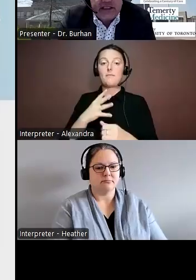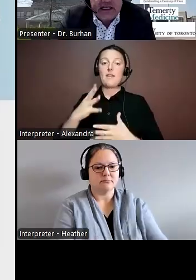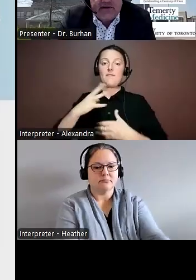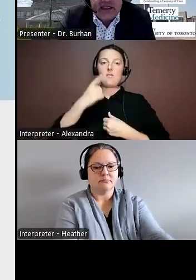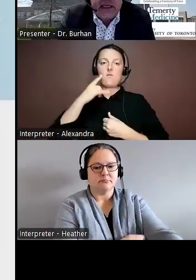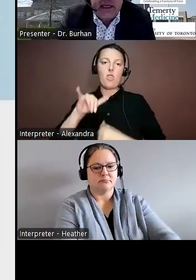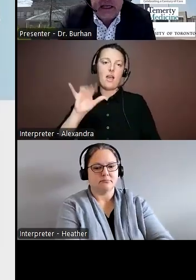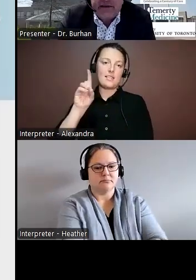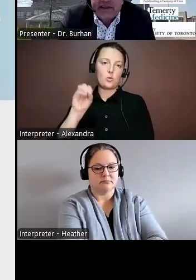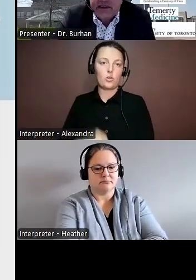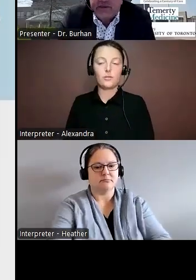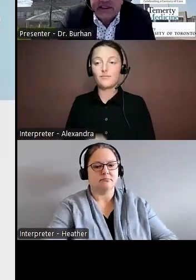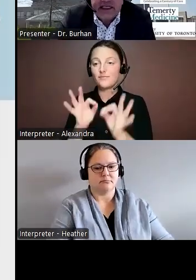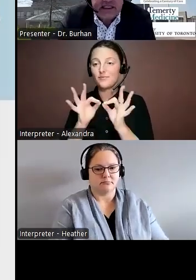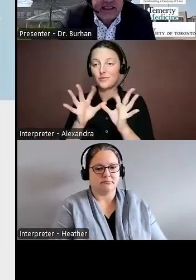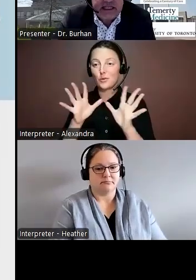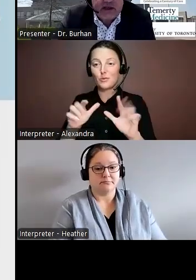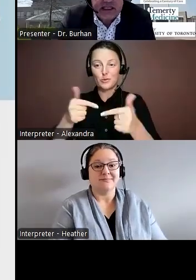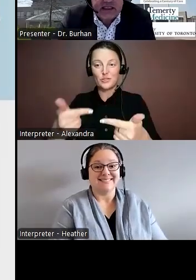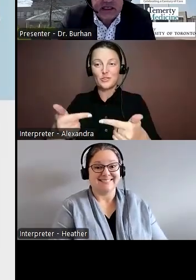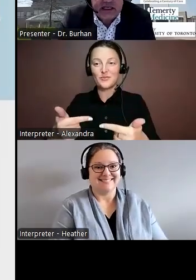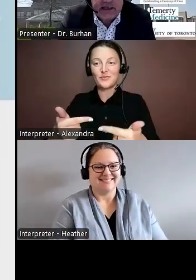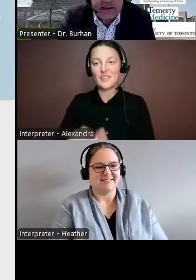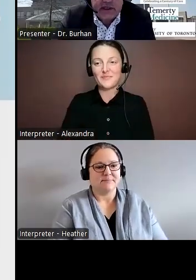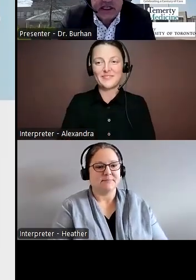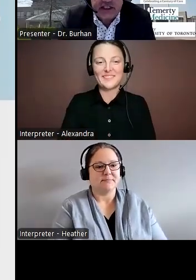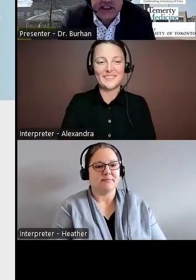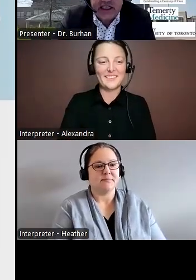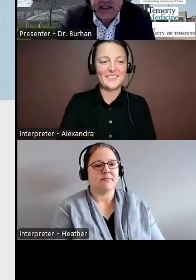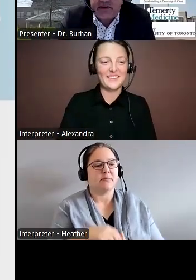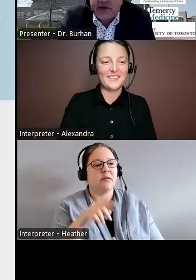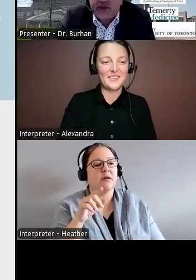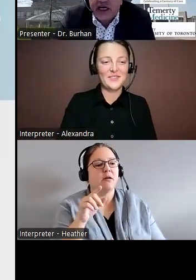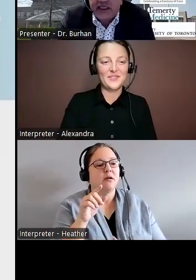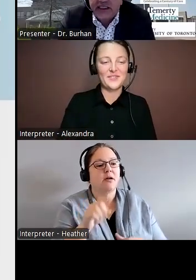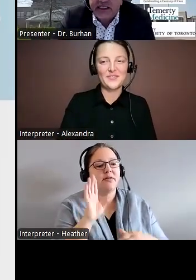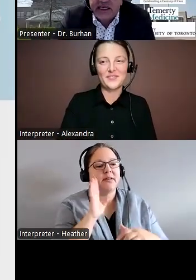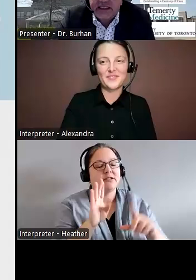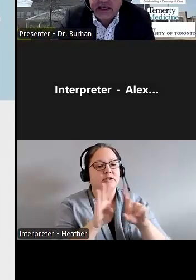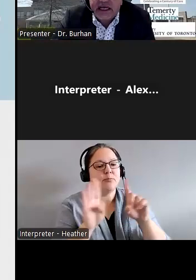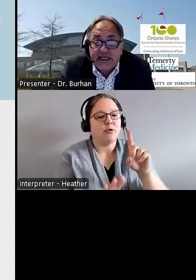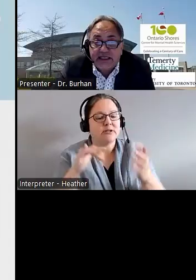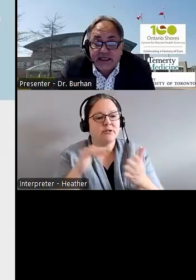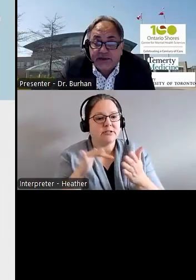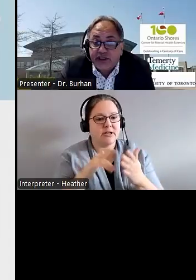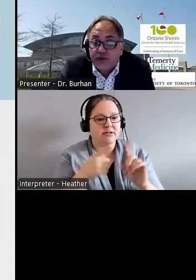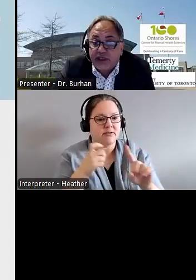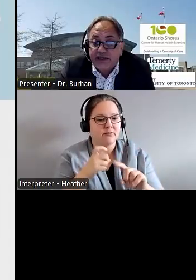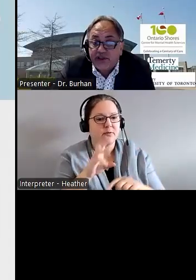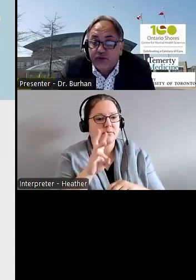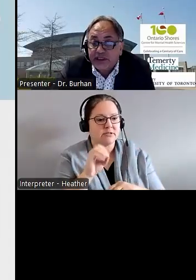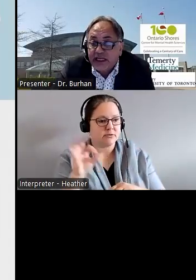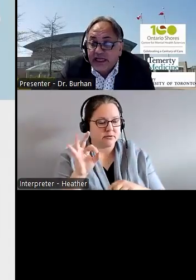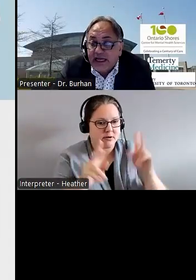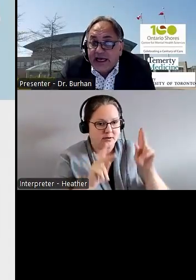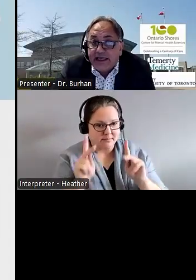Now, the Silva, this is a Brazilian study that looks at cross-sectional data from a trial, 609 community-dwelling